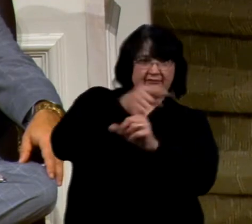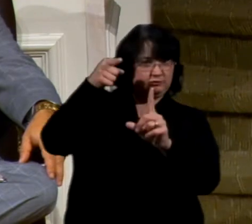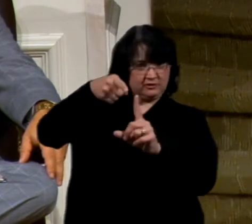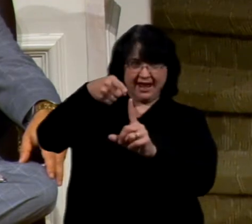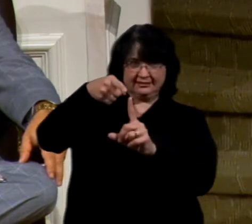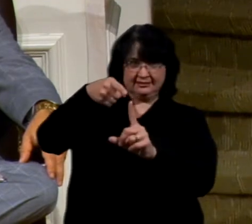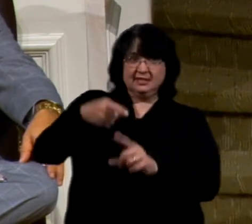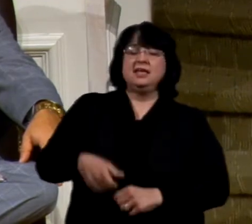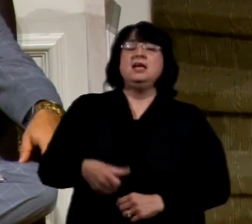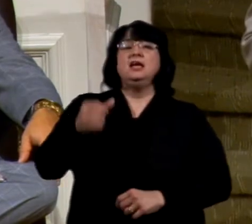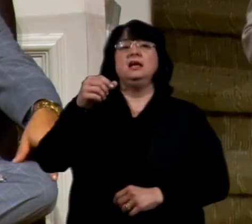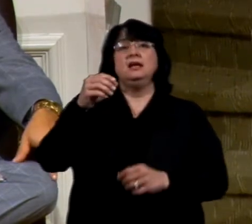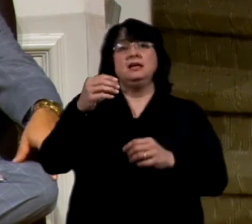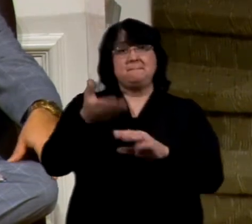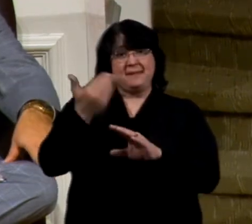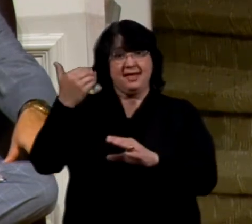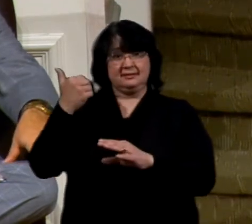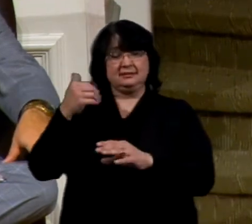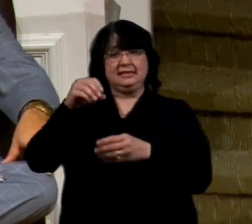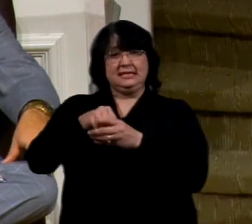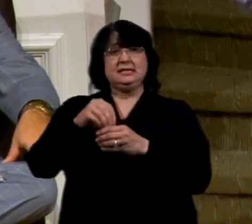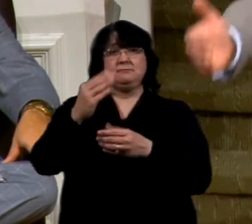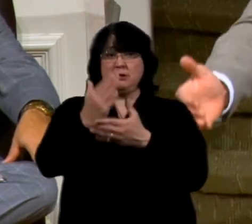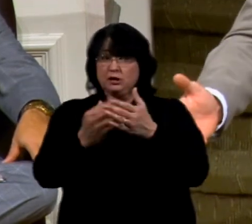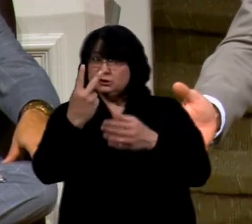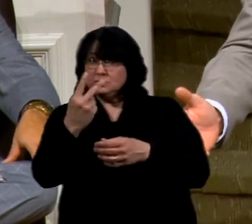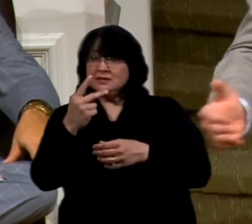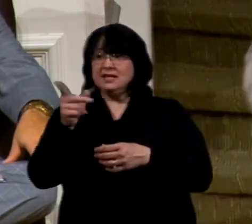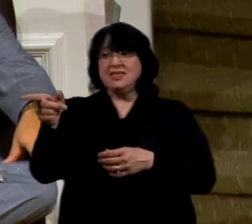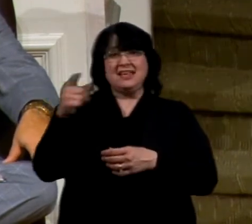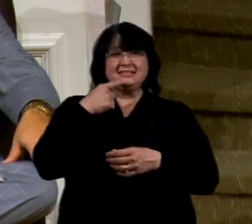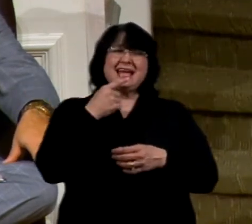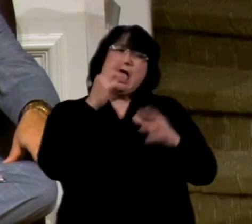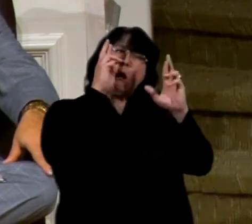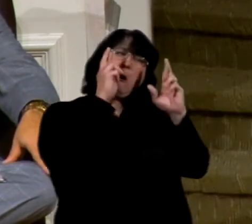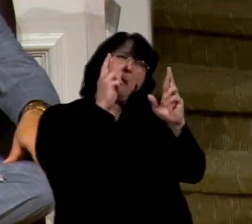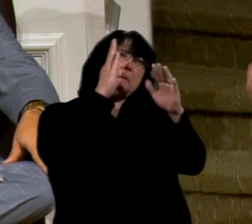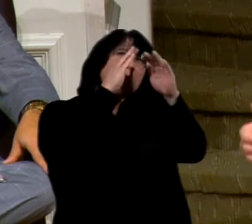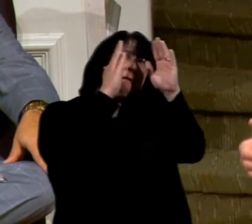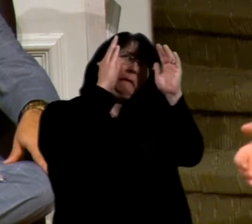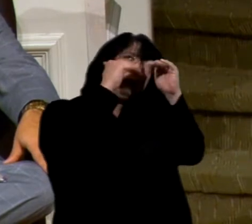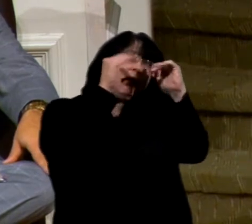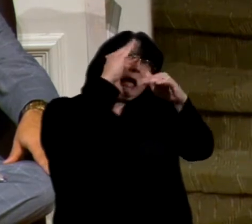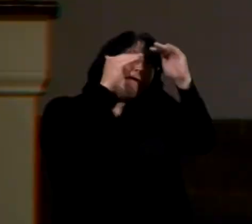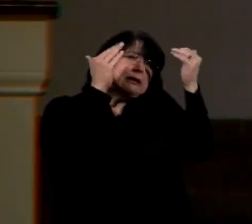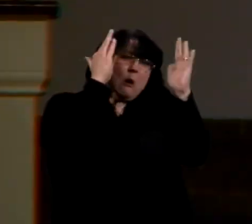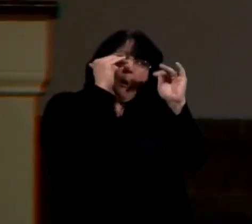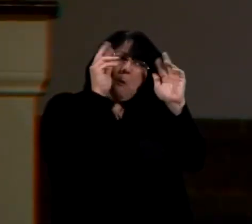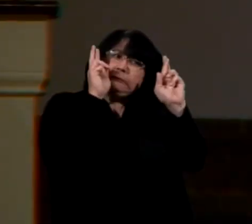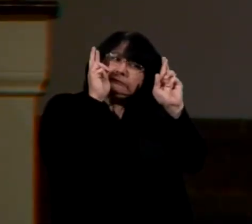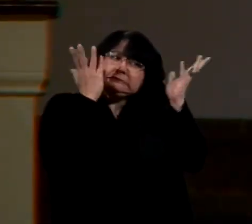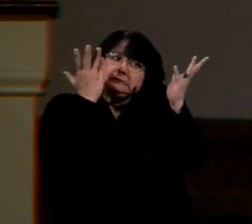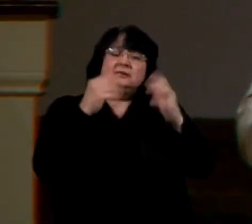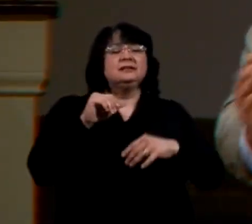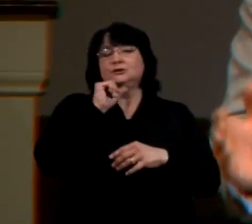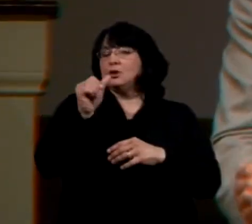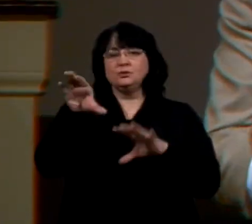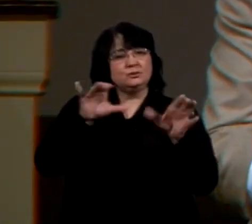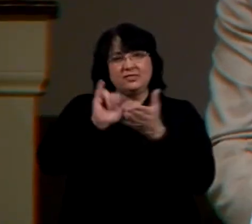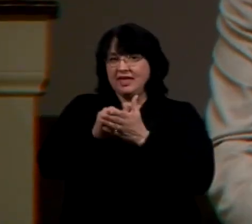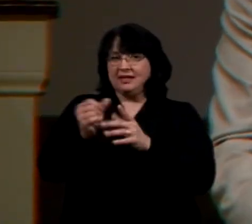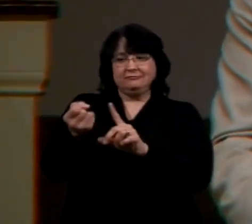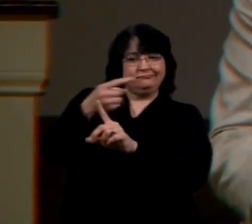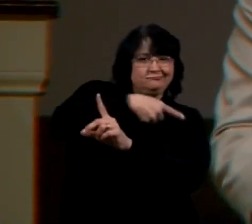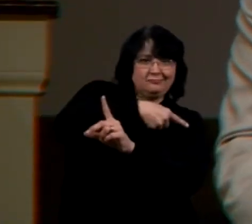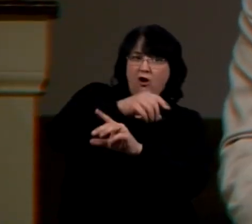back in step two, when they give an answer like, I hope so, hey, listen, don't instruct them. You'll get off track. I've made that mistake